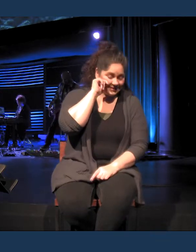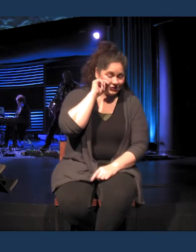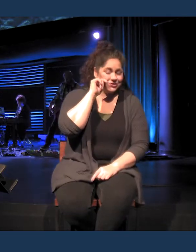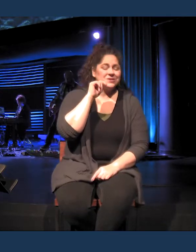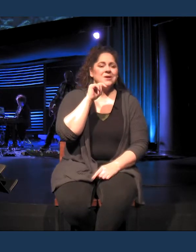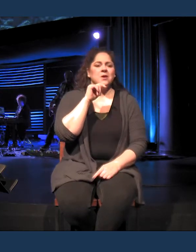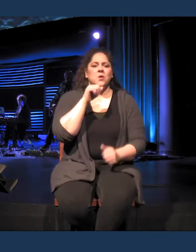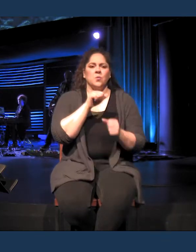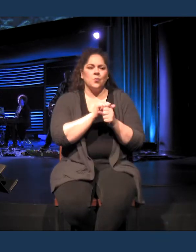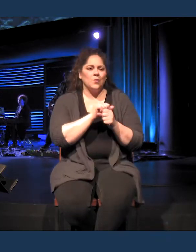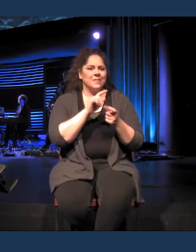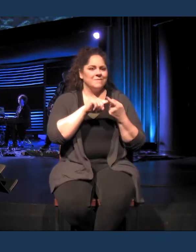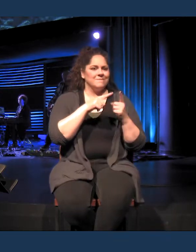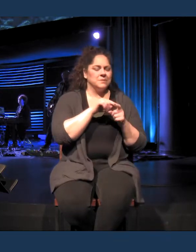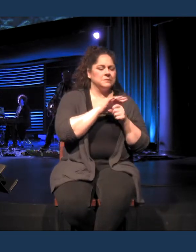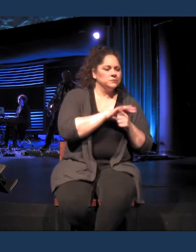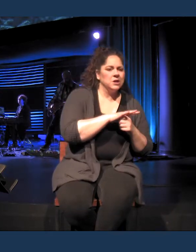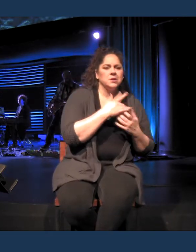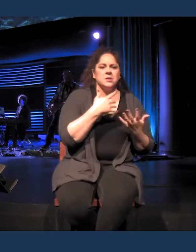addicted to drugs."